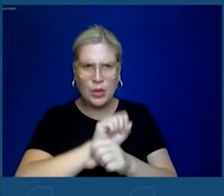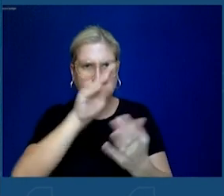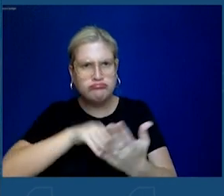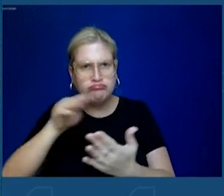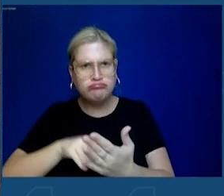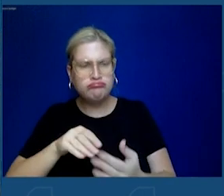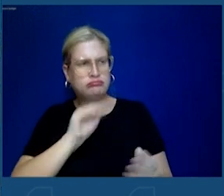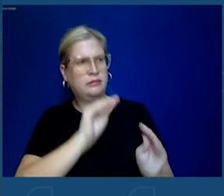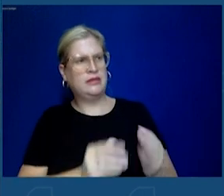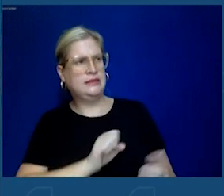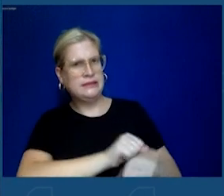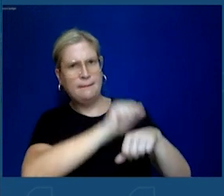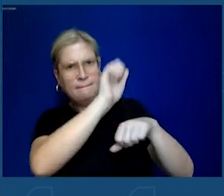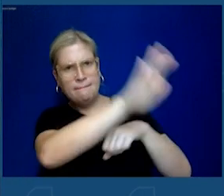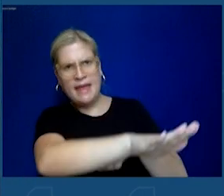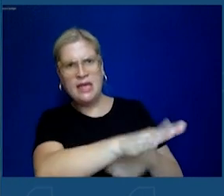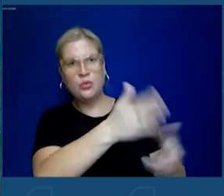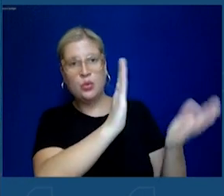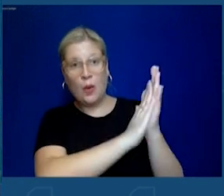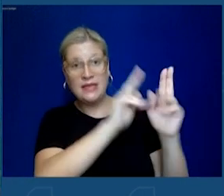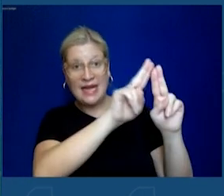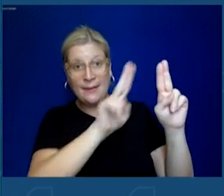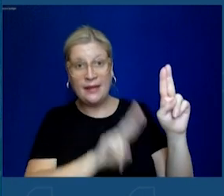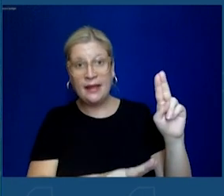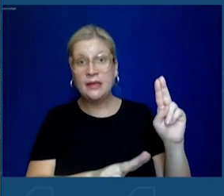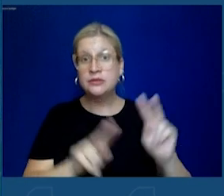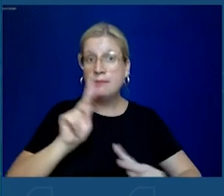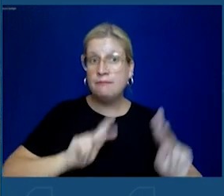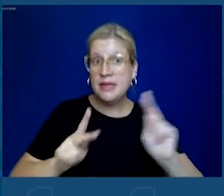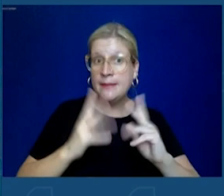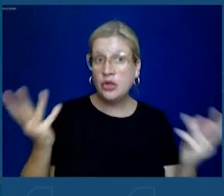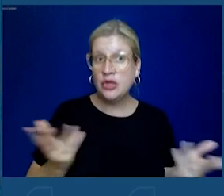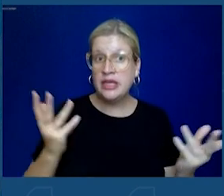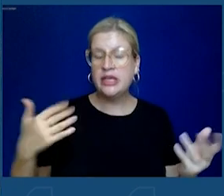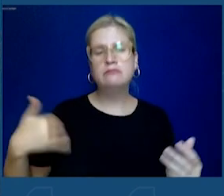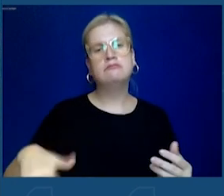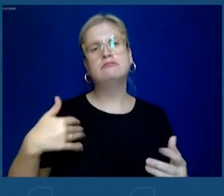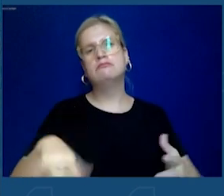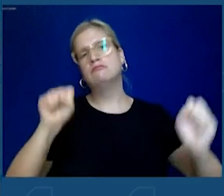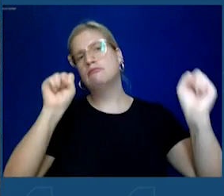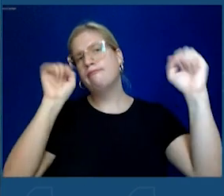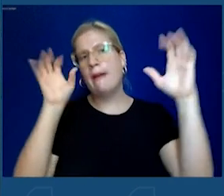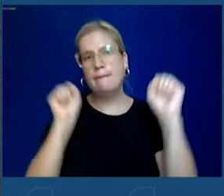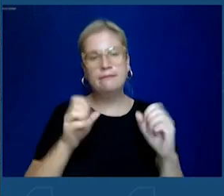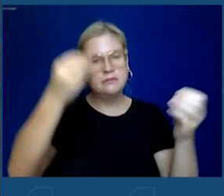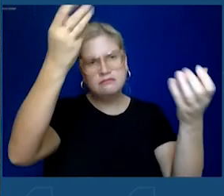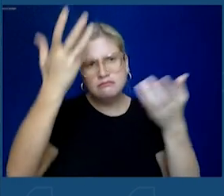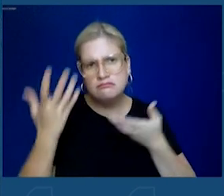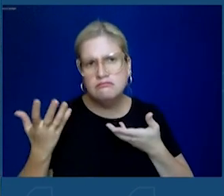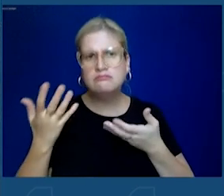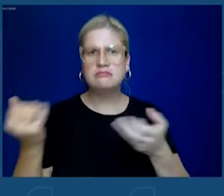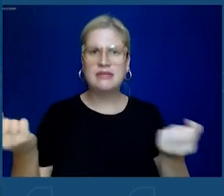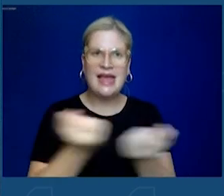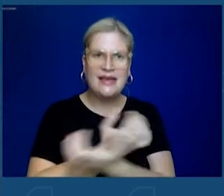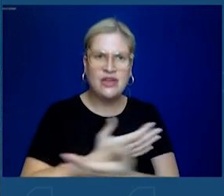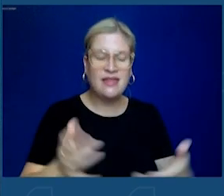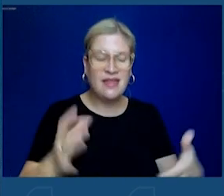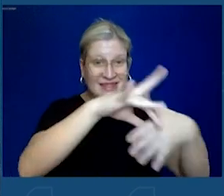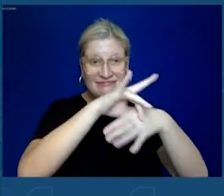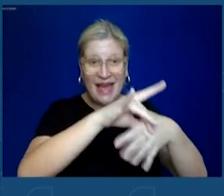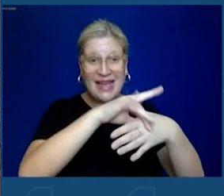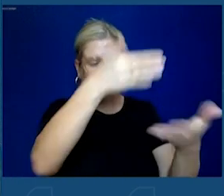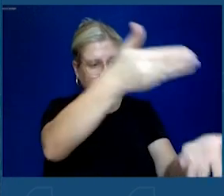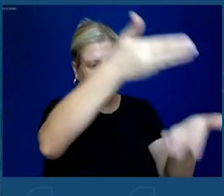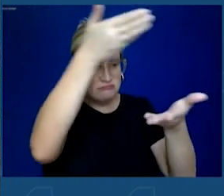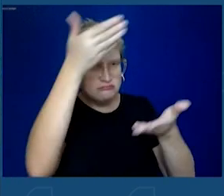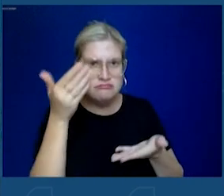application. And from day one, people think it's been this fantastic. They kept me informed of everything. They sent me materials so that I'd be aware of